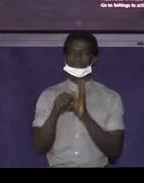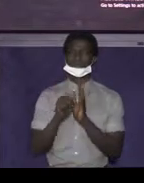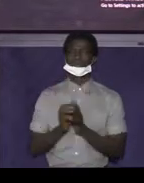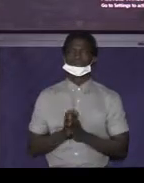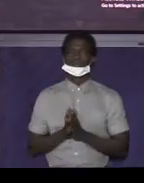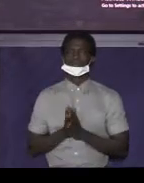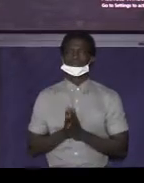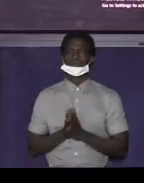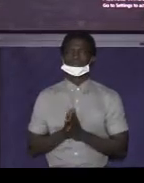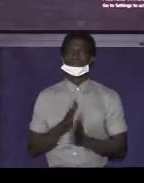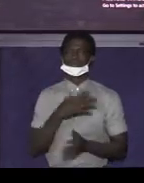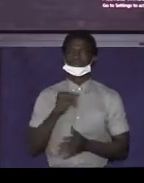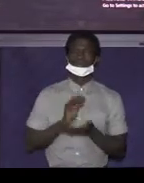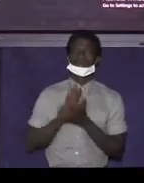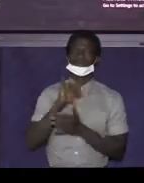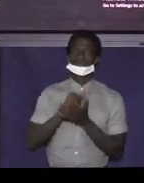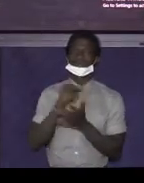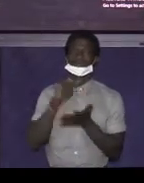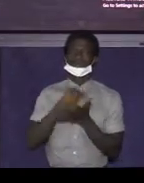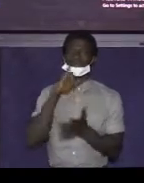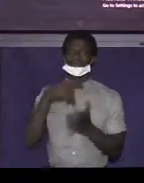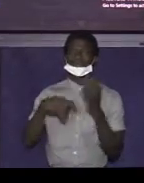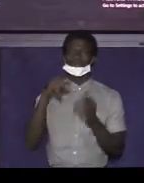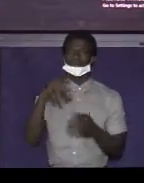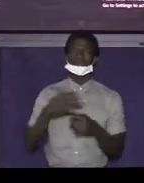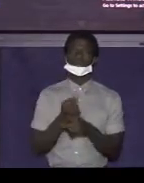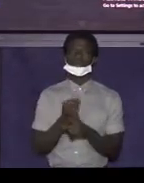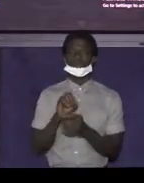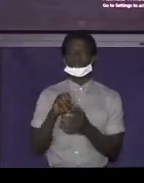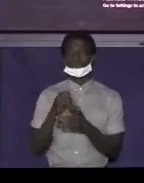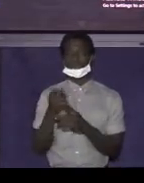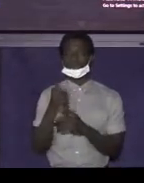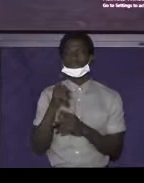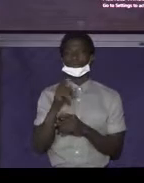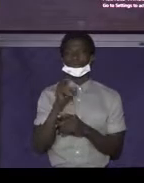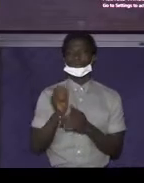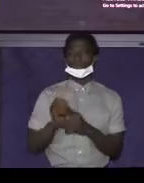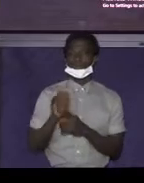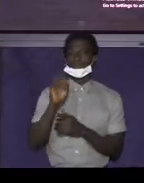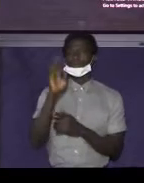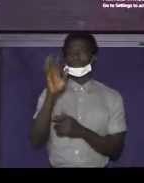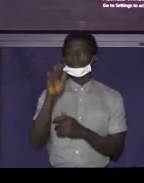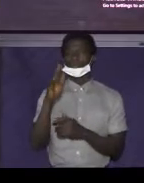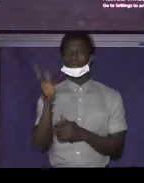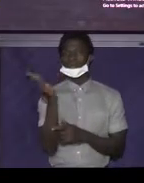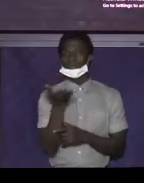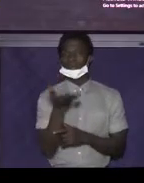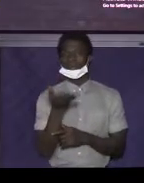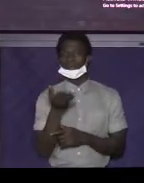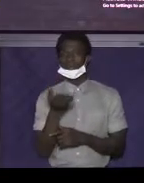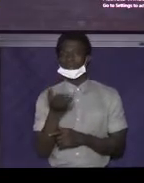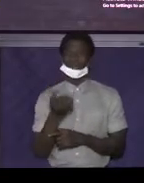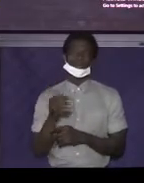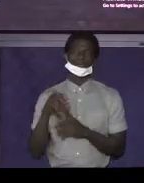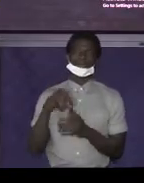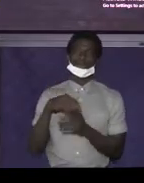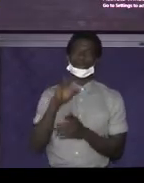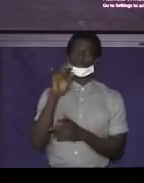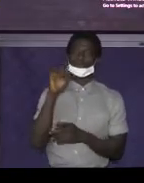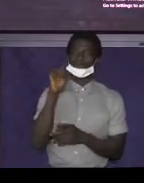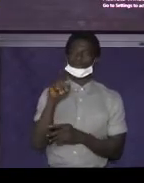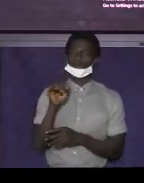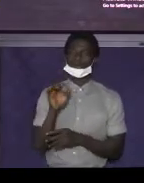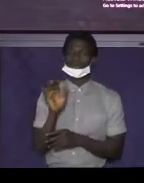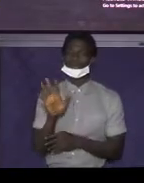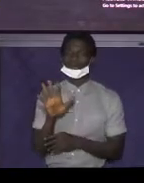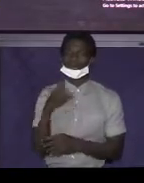15.5 seconds. And I believe that that is what you got. Either you wrote 15 and a half seconds or you wrote 15.5 seconds. Both are